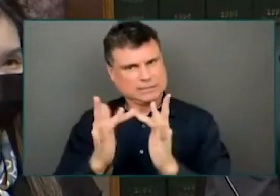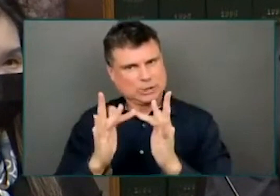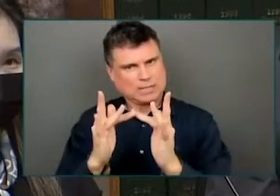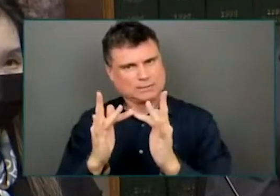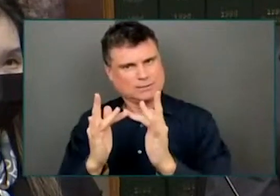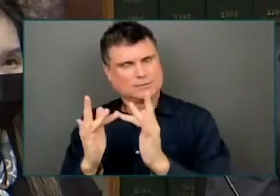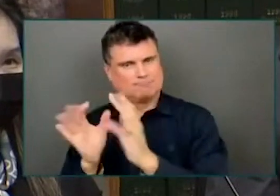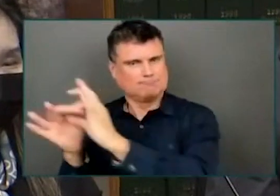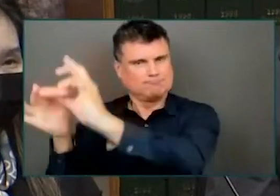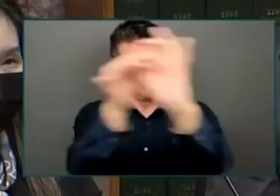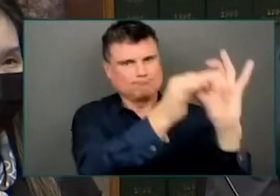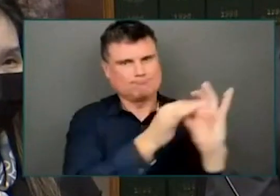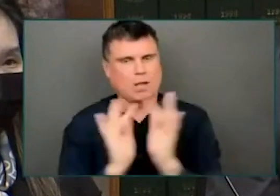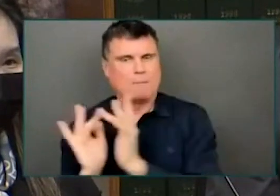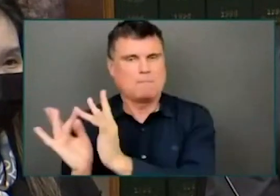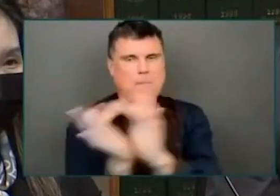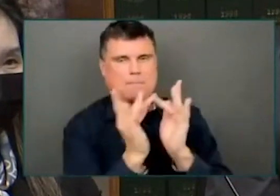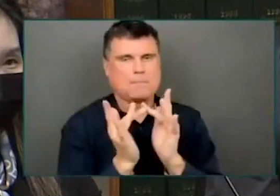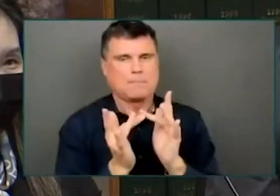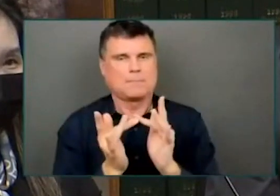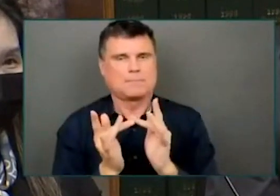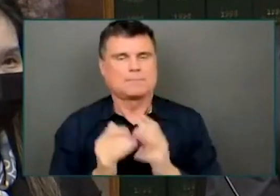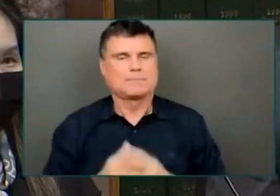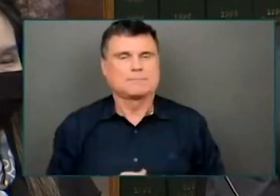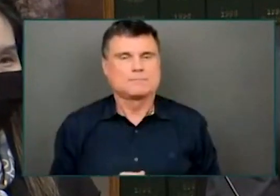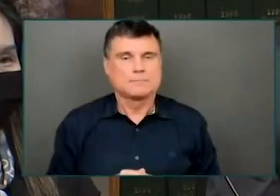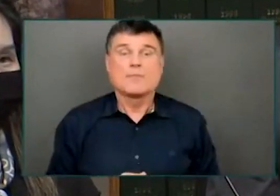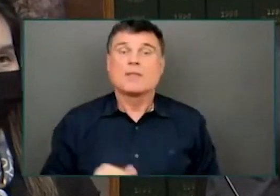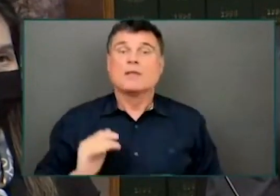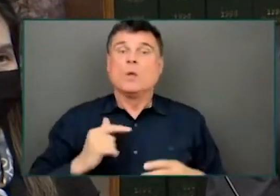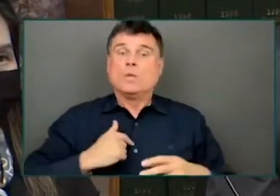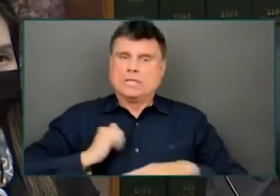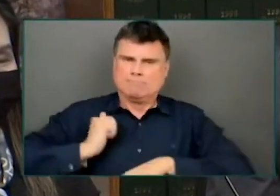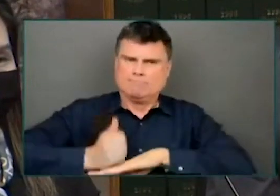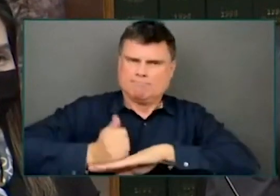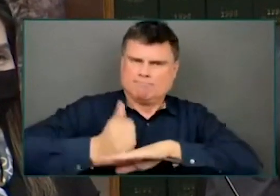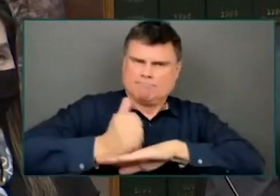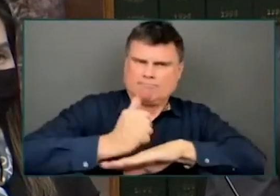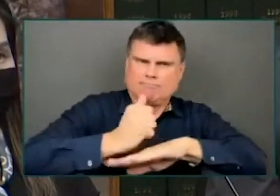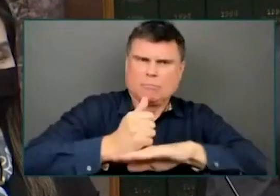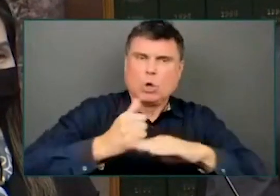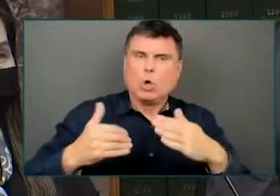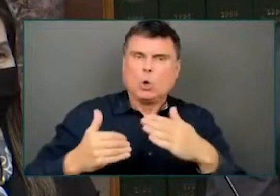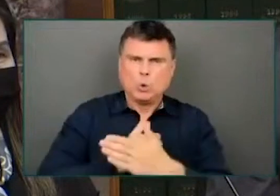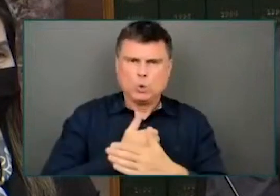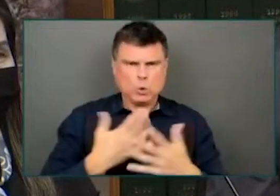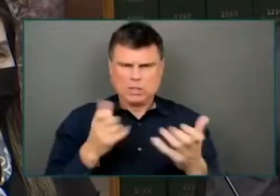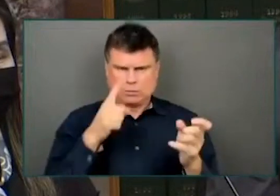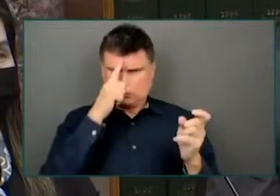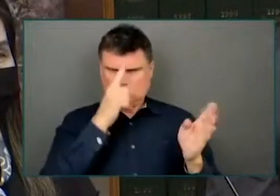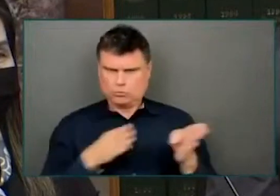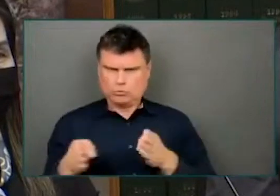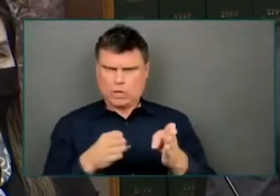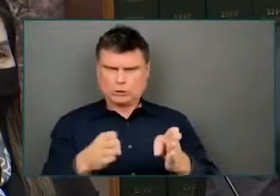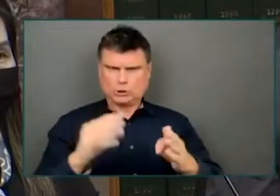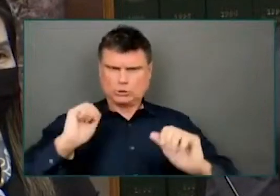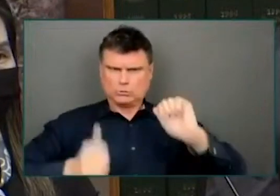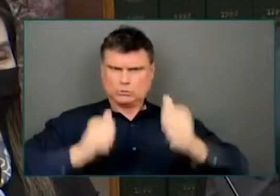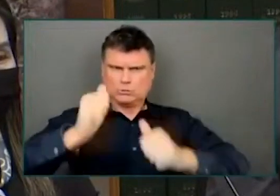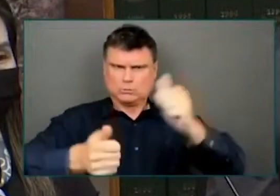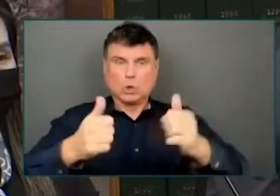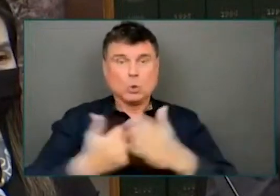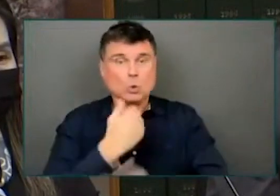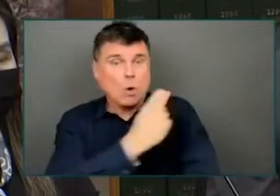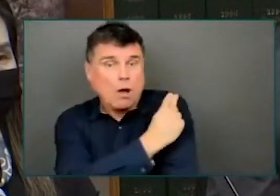Just as we build new digital infrastructure, we are also building new schools, new hospitals, and childcare spaces.